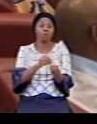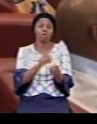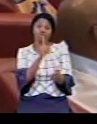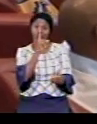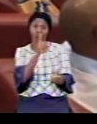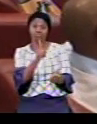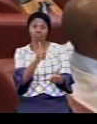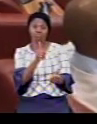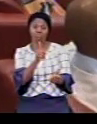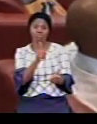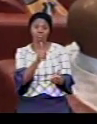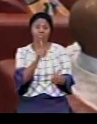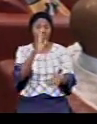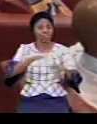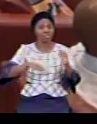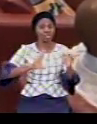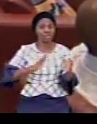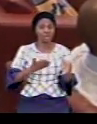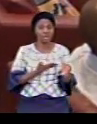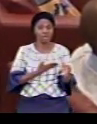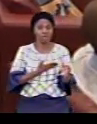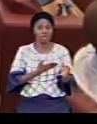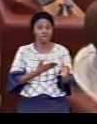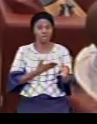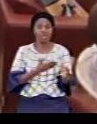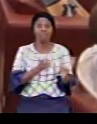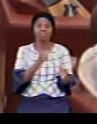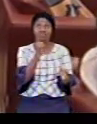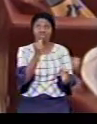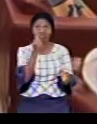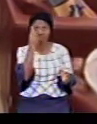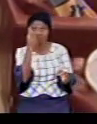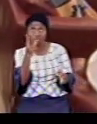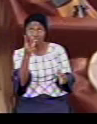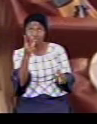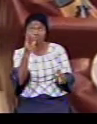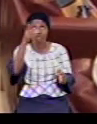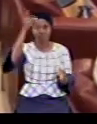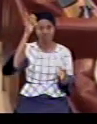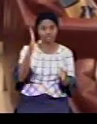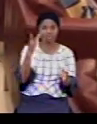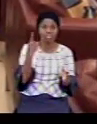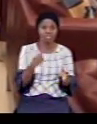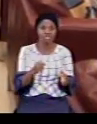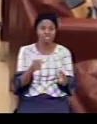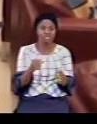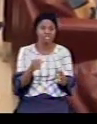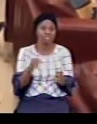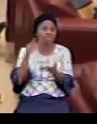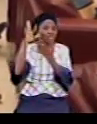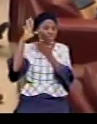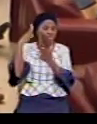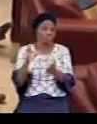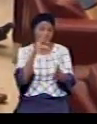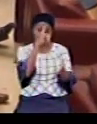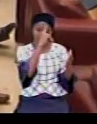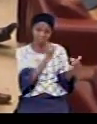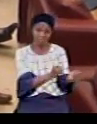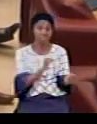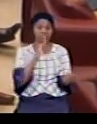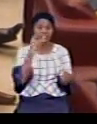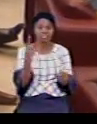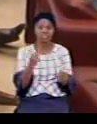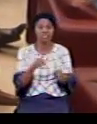than our invisible God. The expectation of faith is the performance